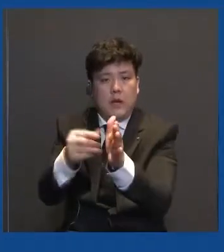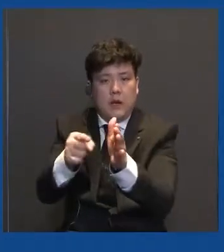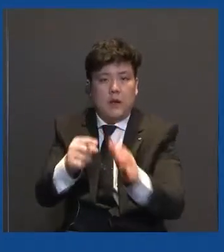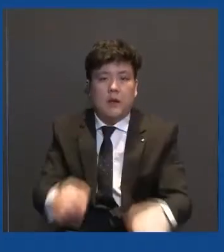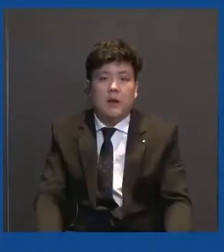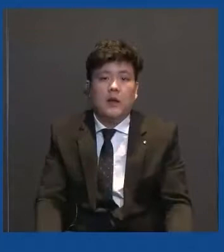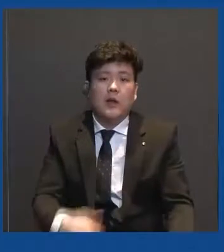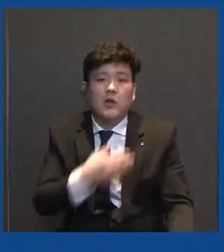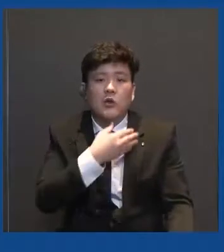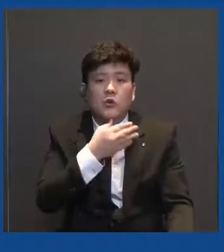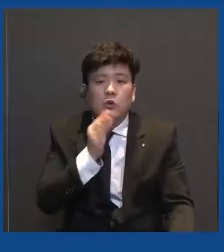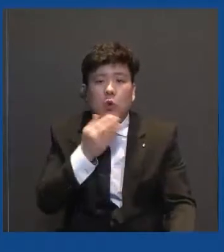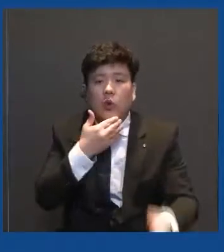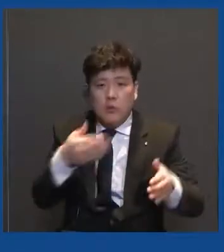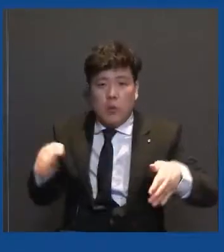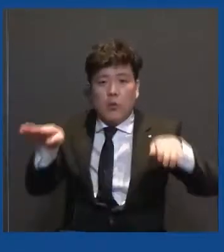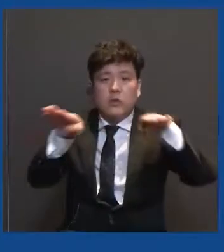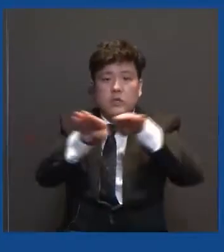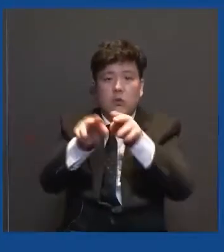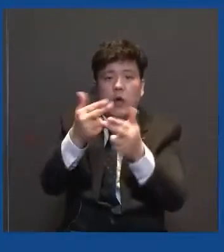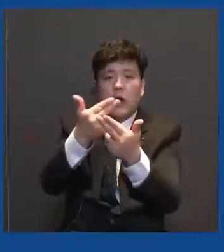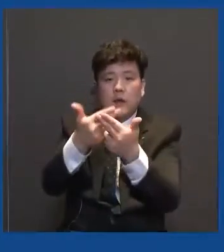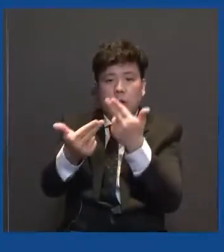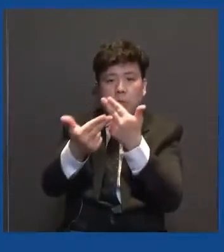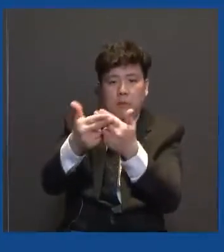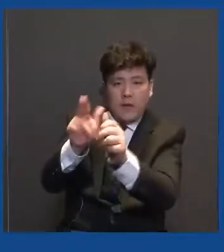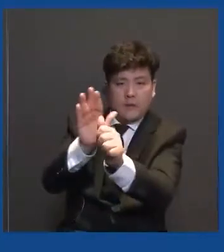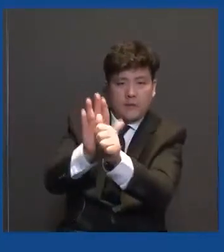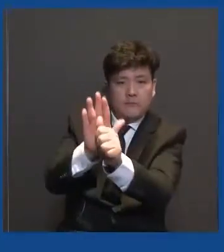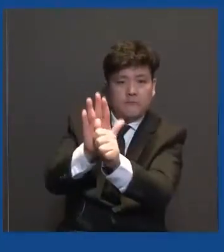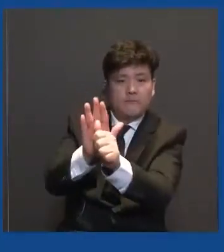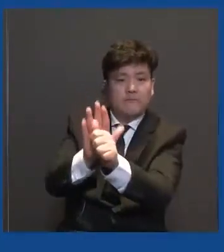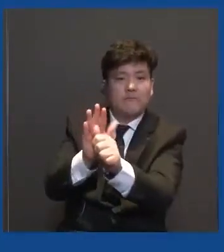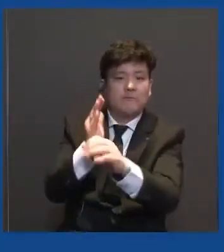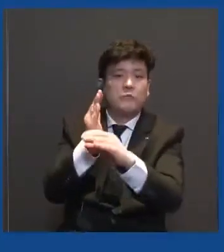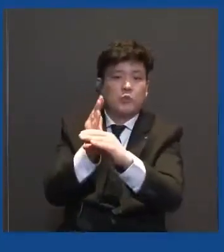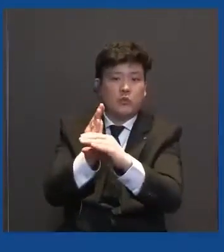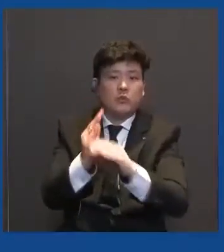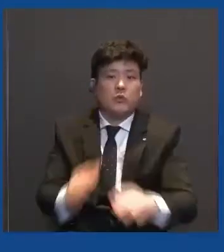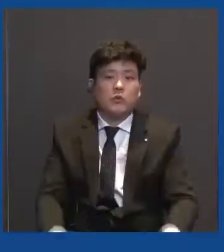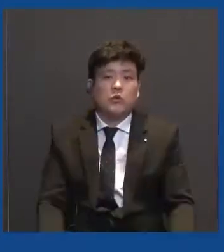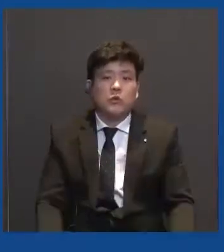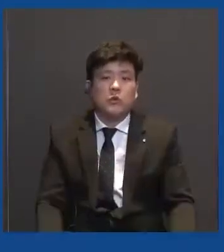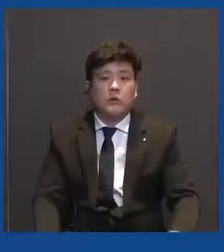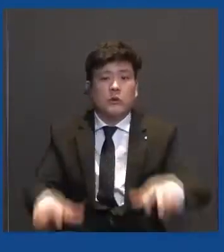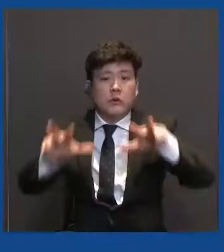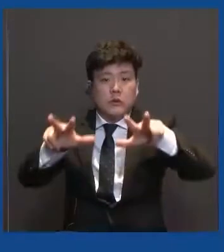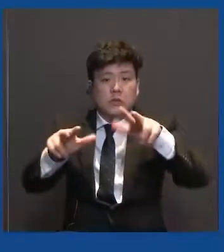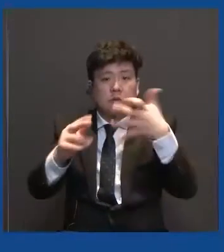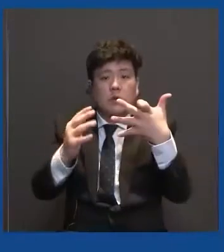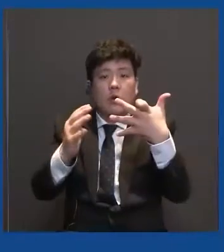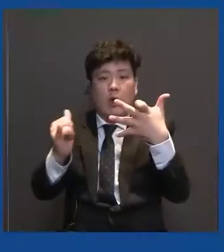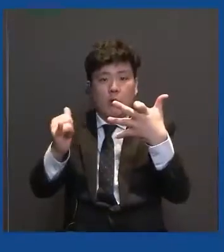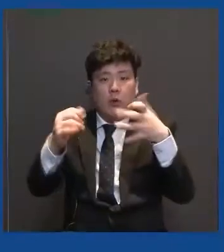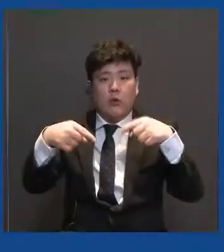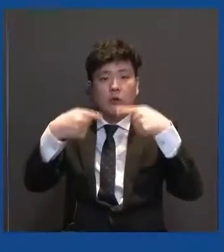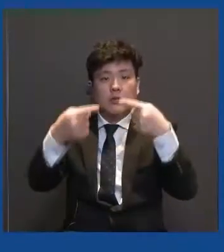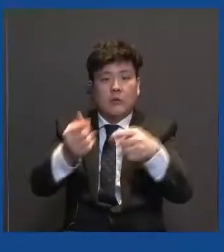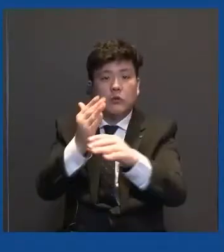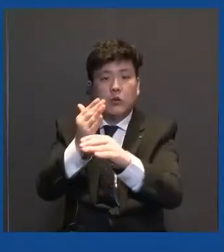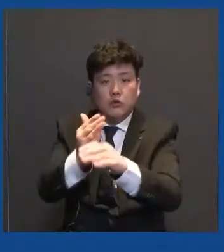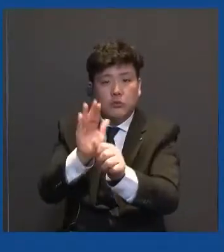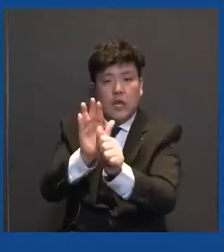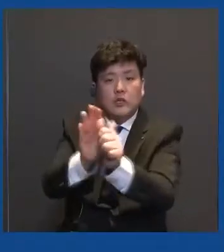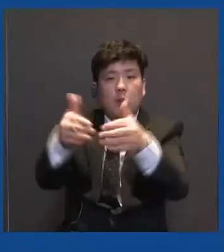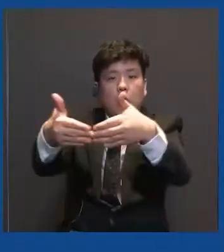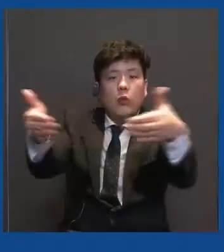persons supporters. So we are receiving a lot of help and support from the